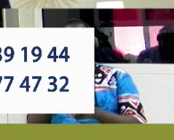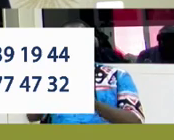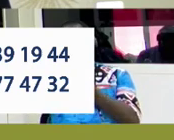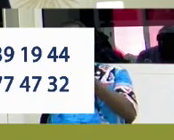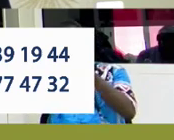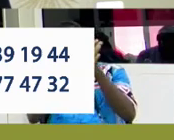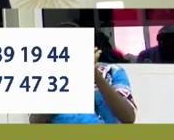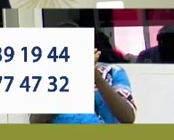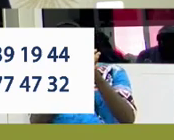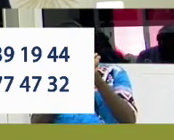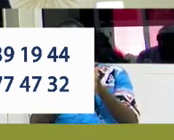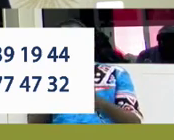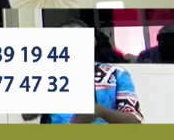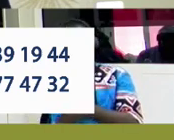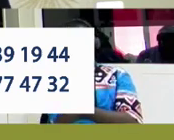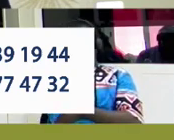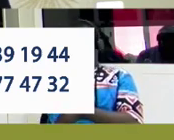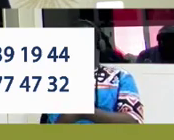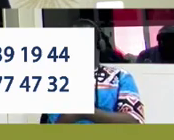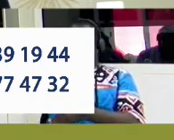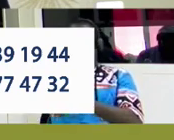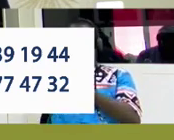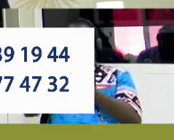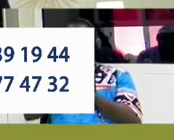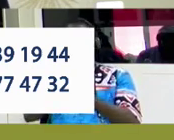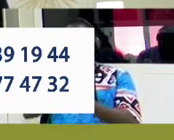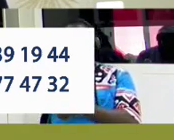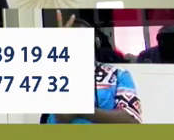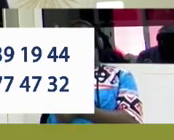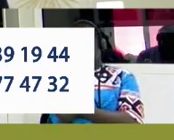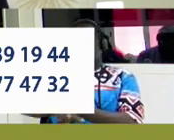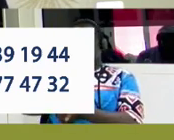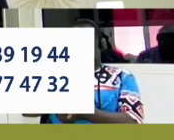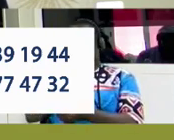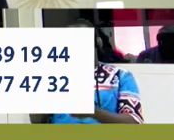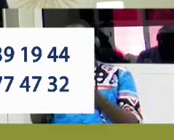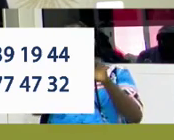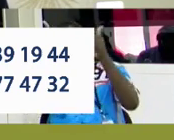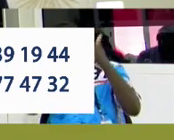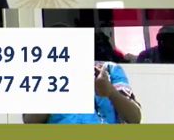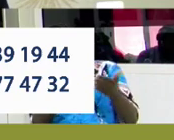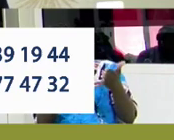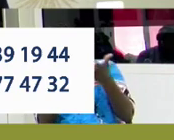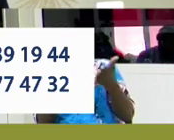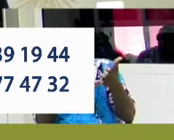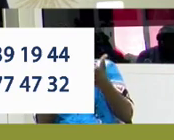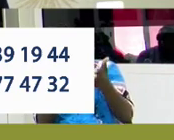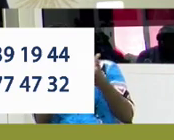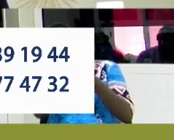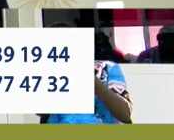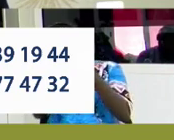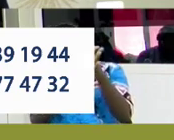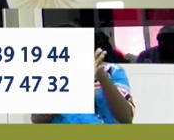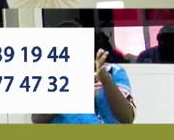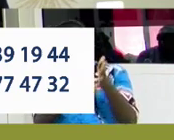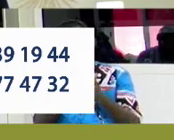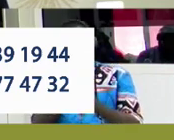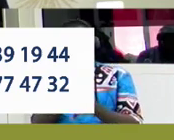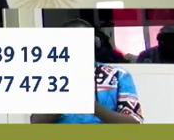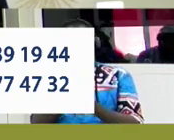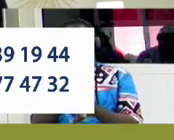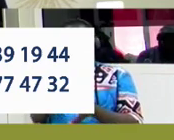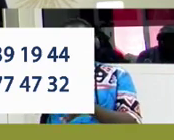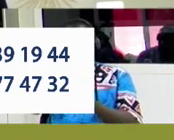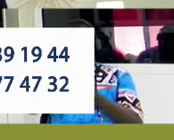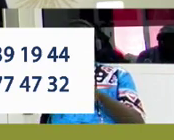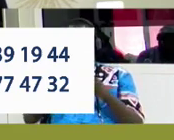rules. I just want to ascertain the existence of those rules. You can you tell